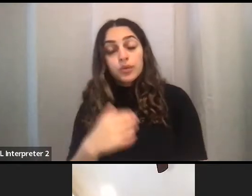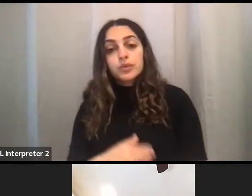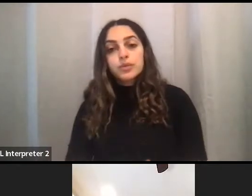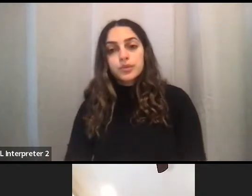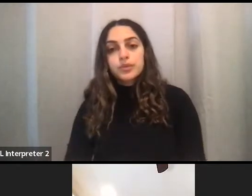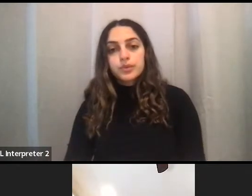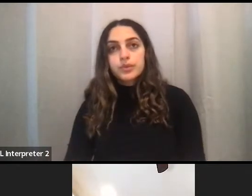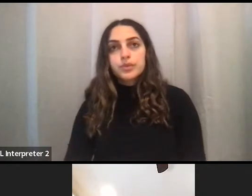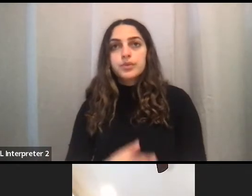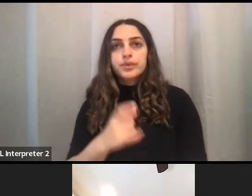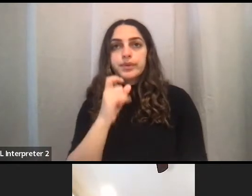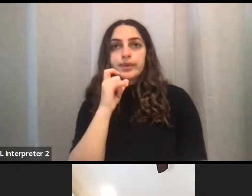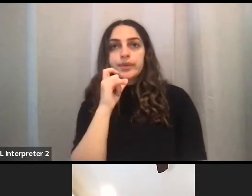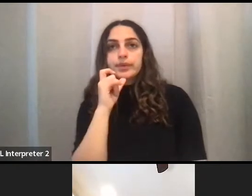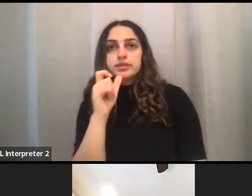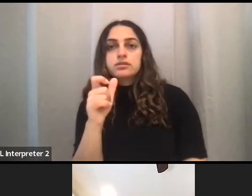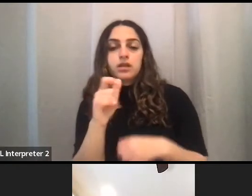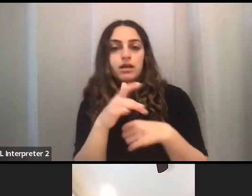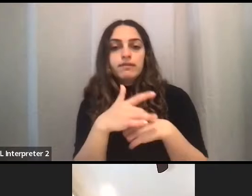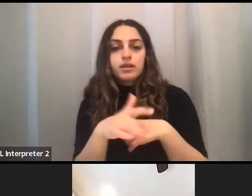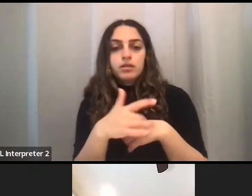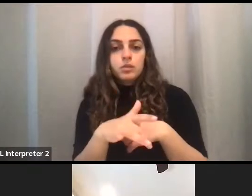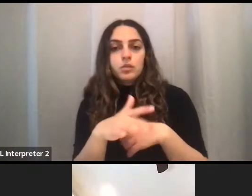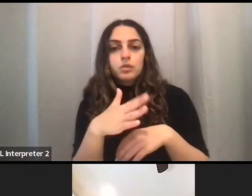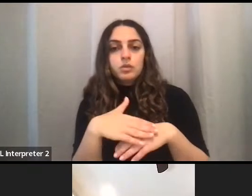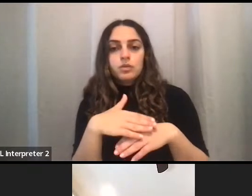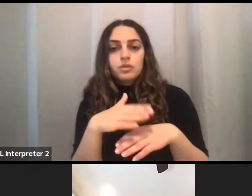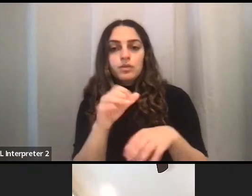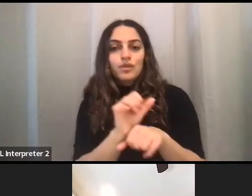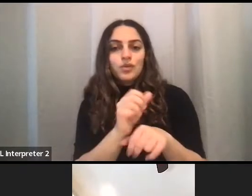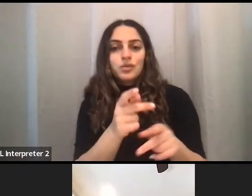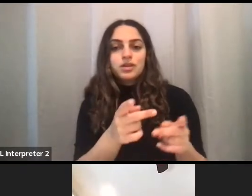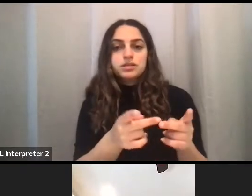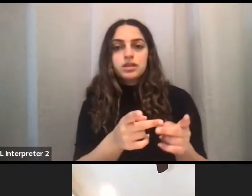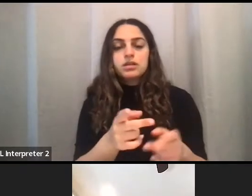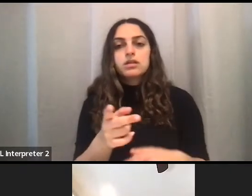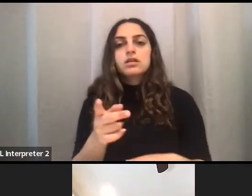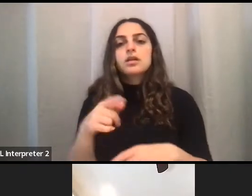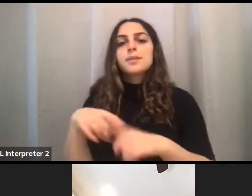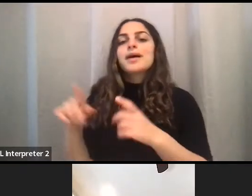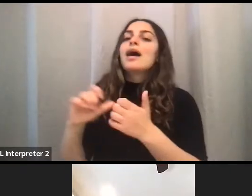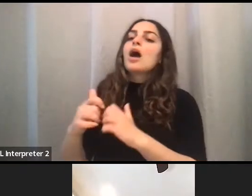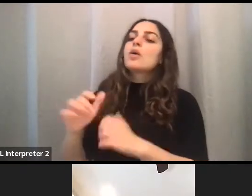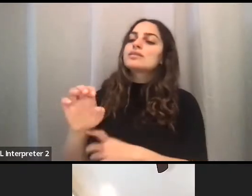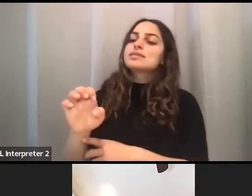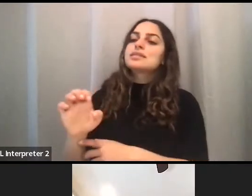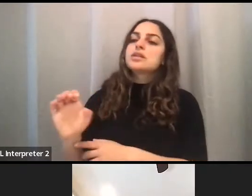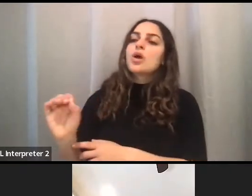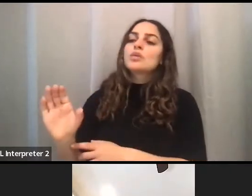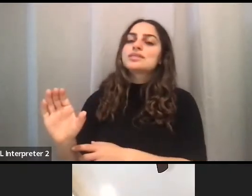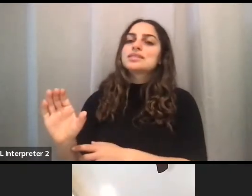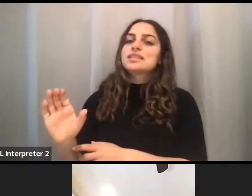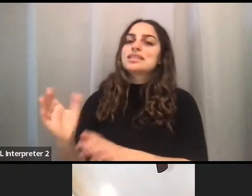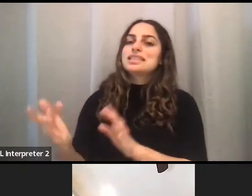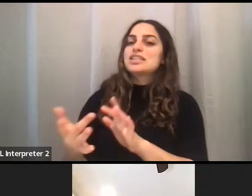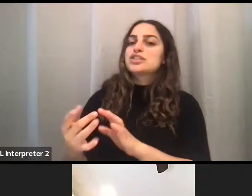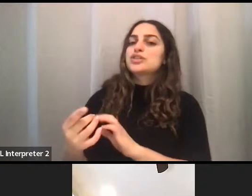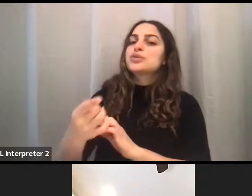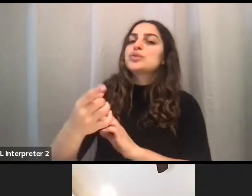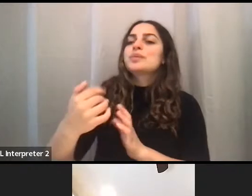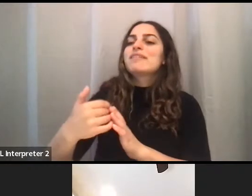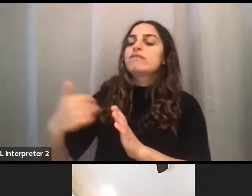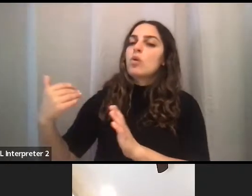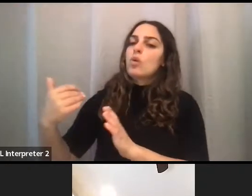um it's not available on the work site but but how does the ufc get to you um gary in advance of all